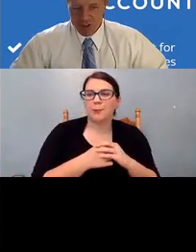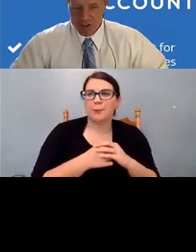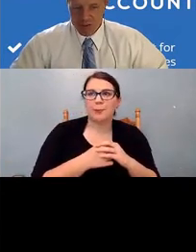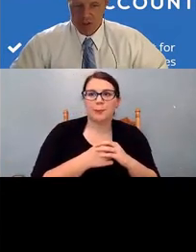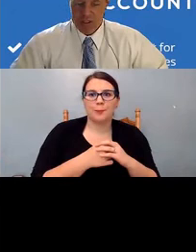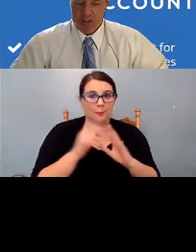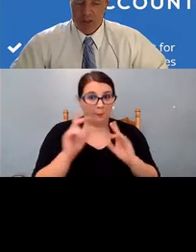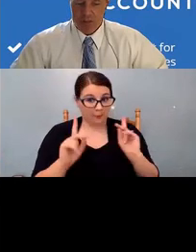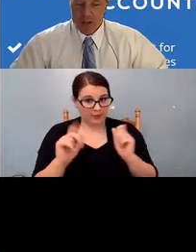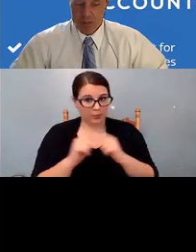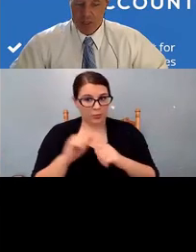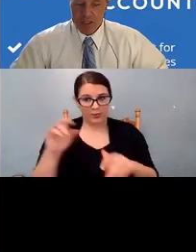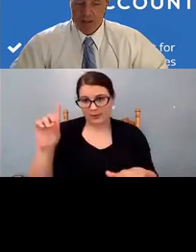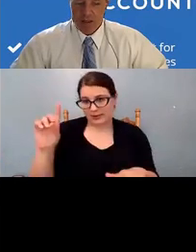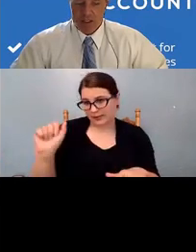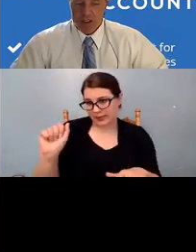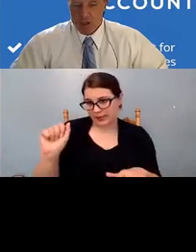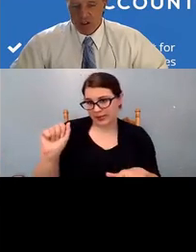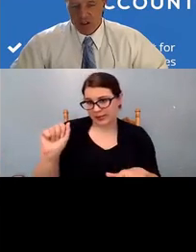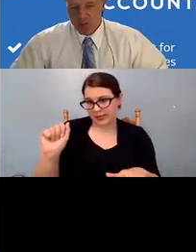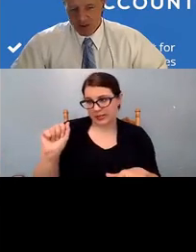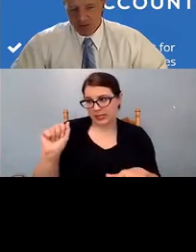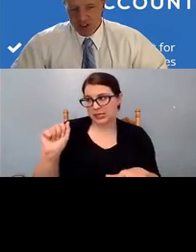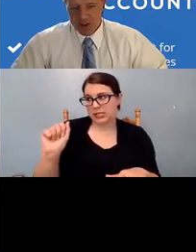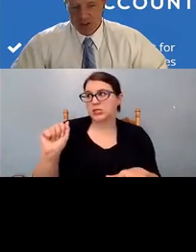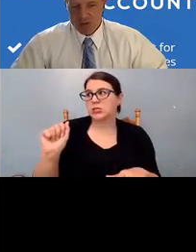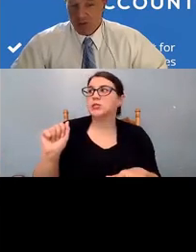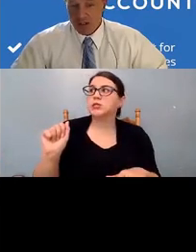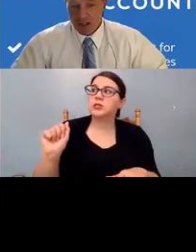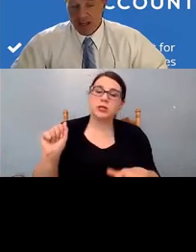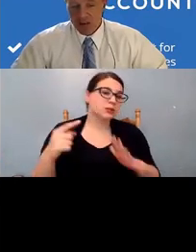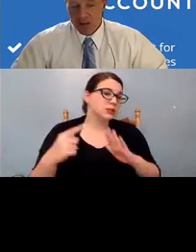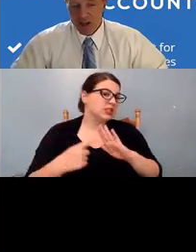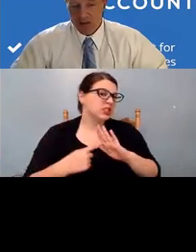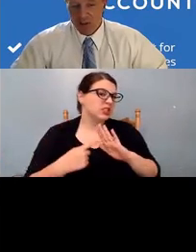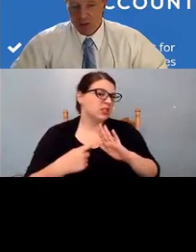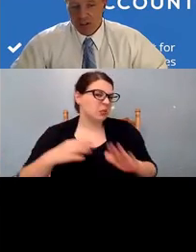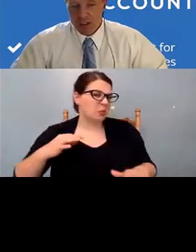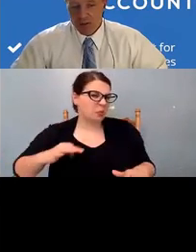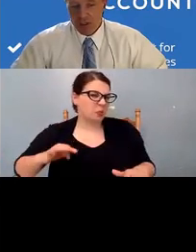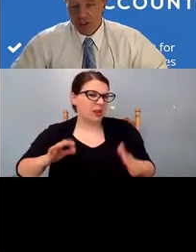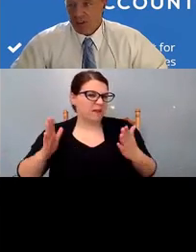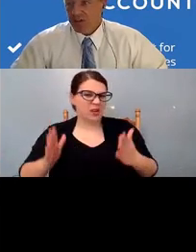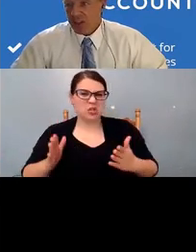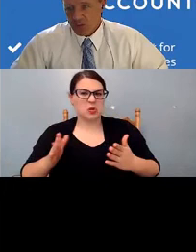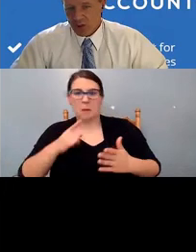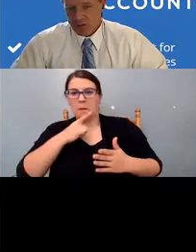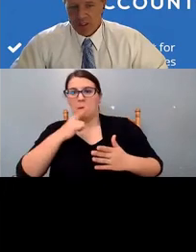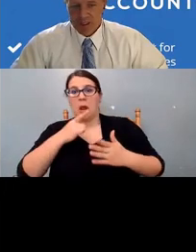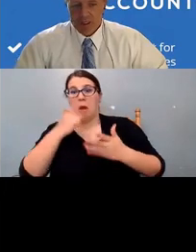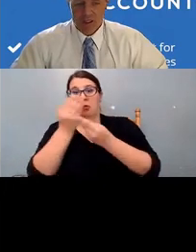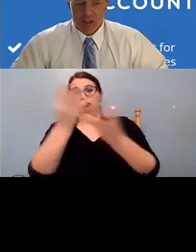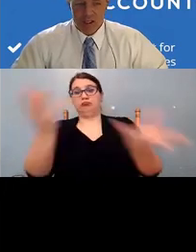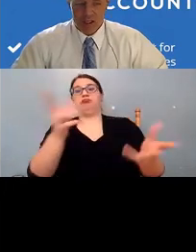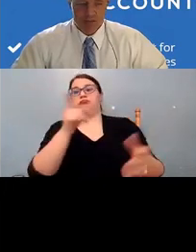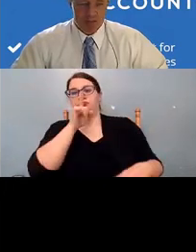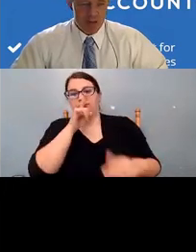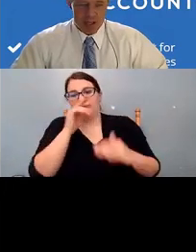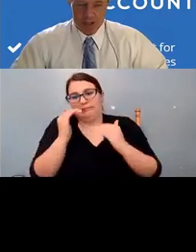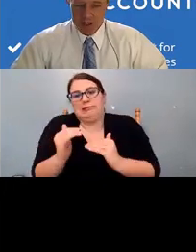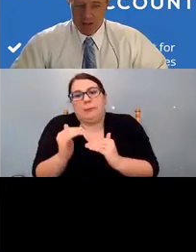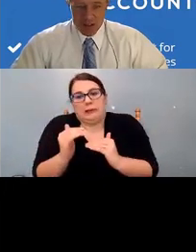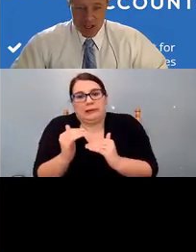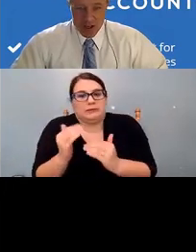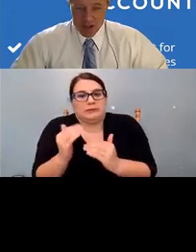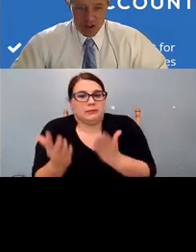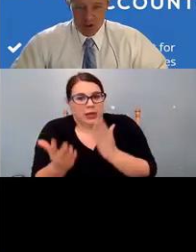individuals with disabilities, there may be, especially the beneficiaries, may not have a lot of public information available. They may